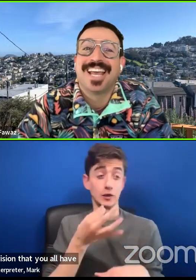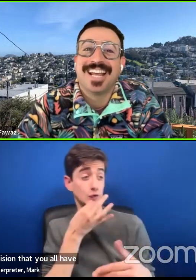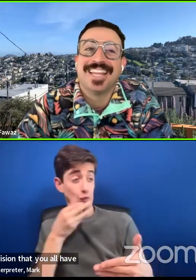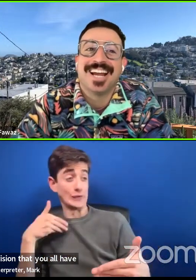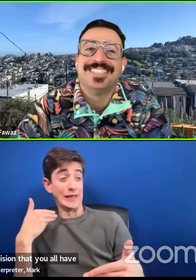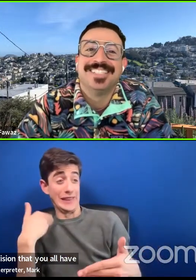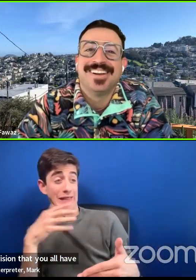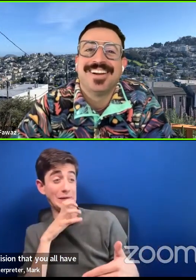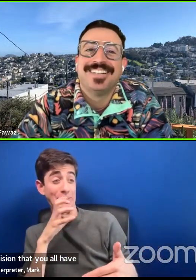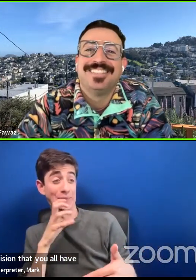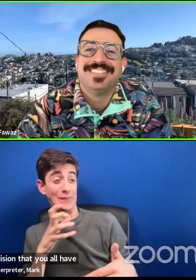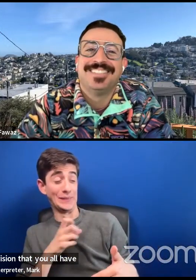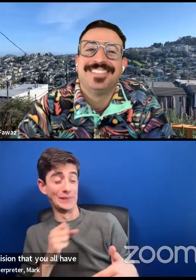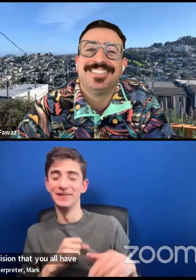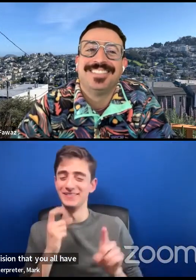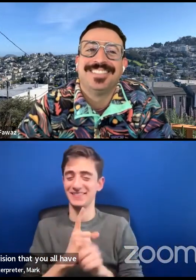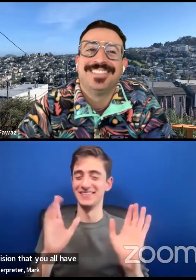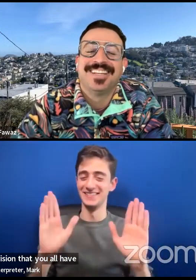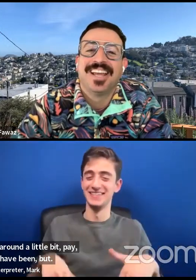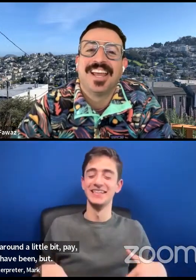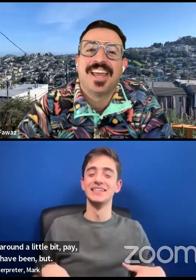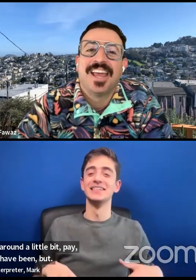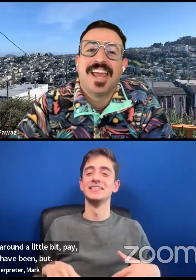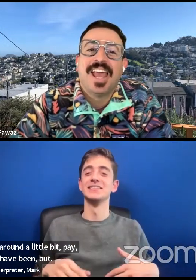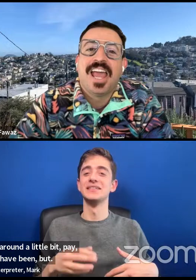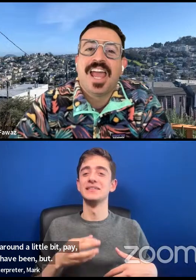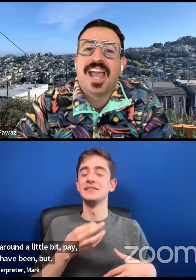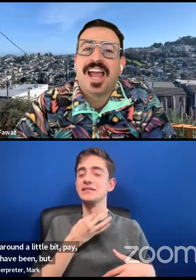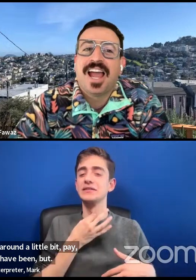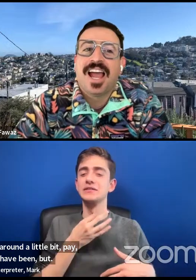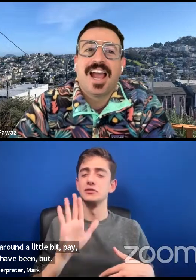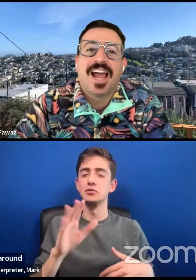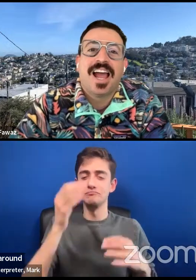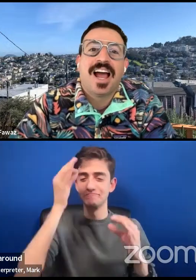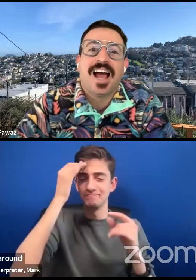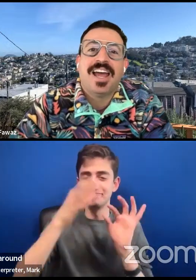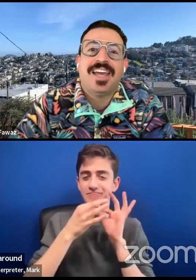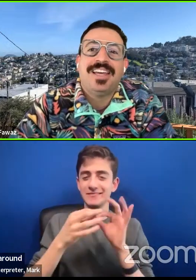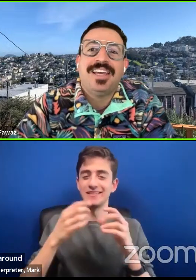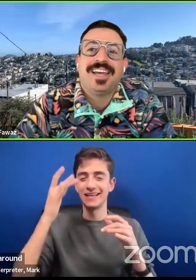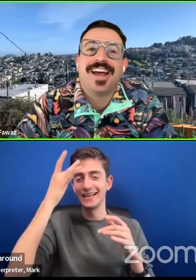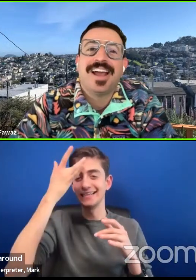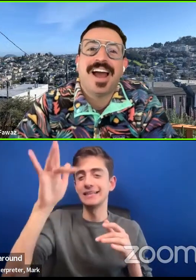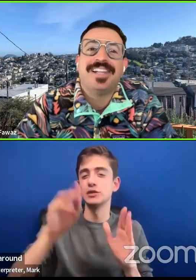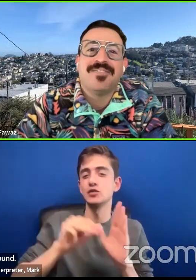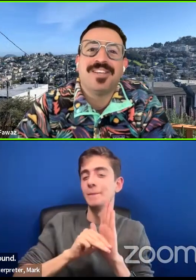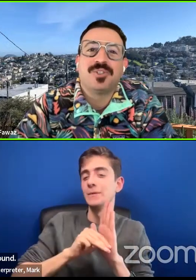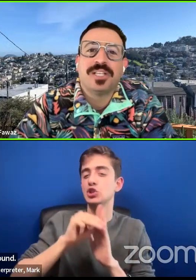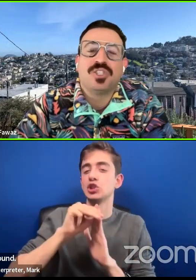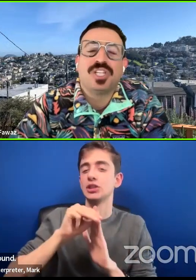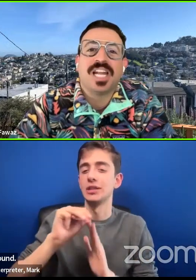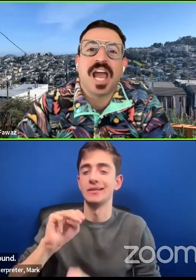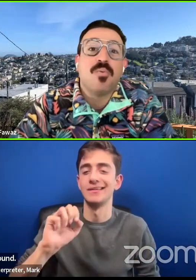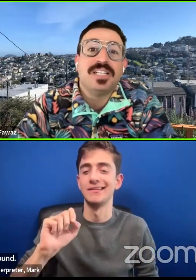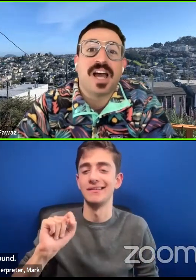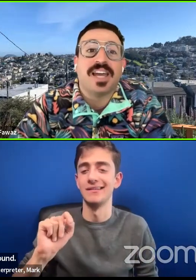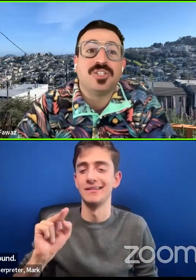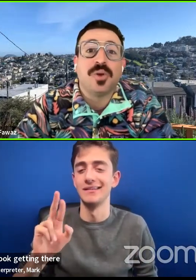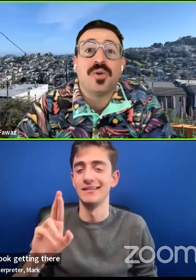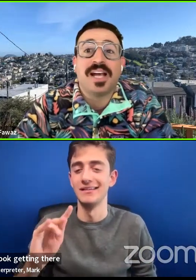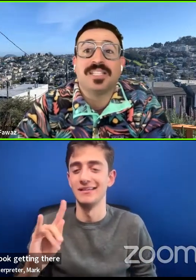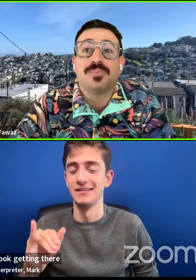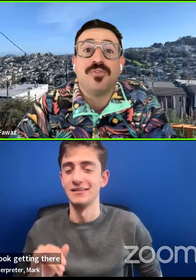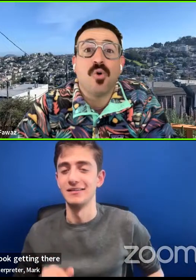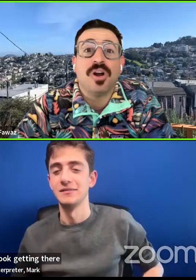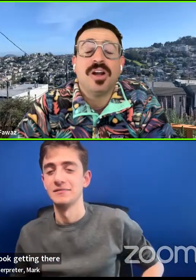Getting there. Getting there. Yeah. So, what do you think this question of sort of an intellectual maturity? I love this question, and I want to